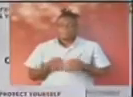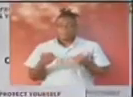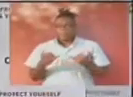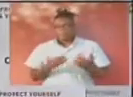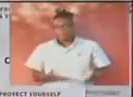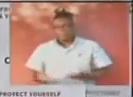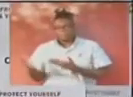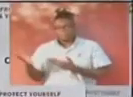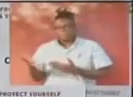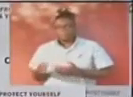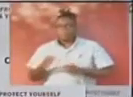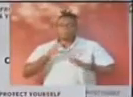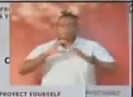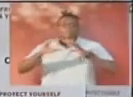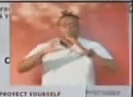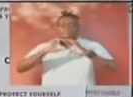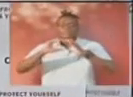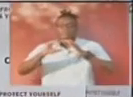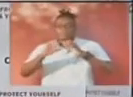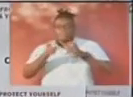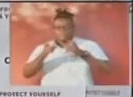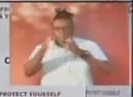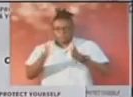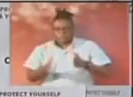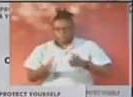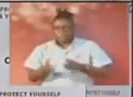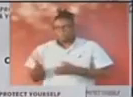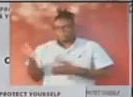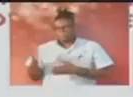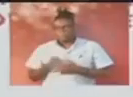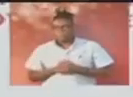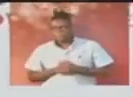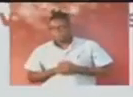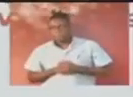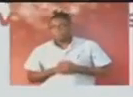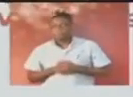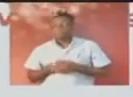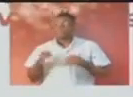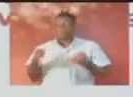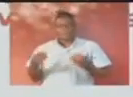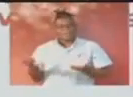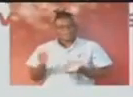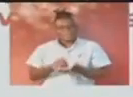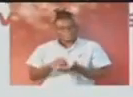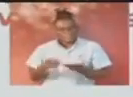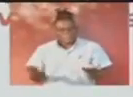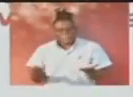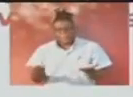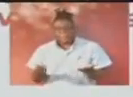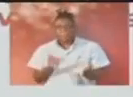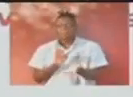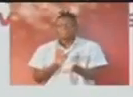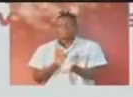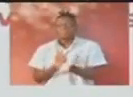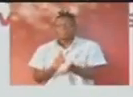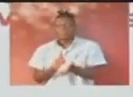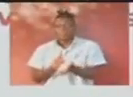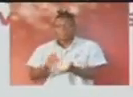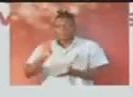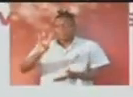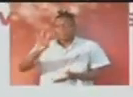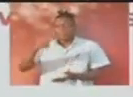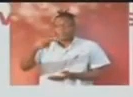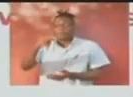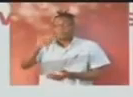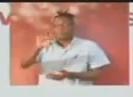Alexander. Thank you very much, Dr. Hines. We welcome back Dr. Wheeler to the COVID-19 Media Update. Dr. Wheeler